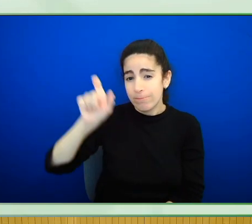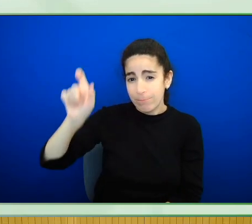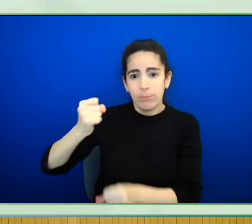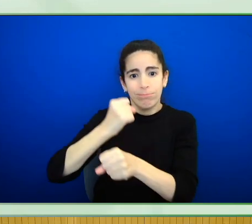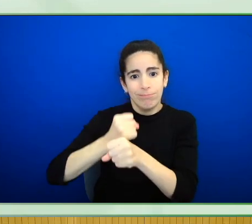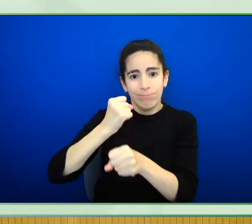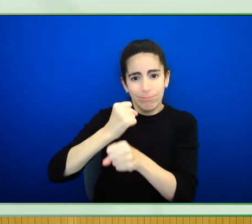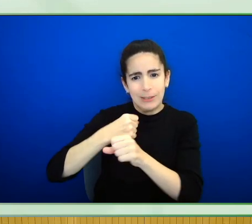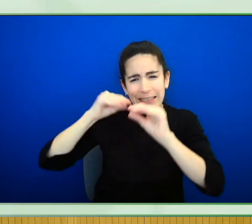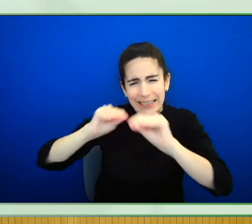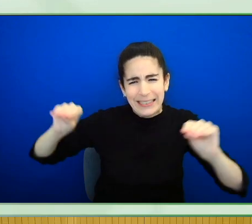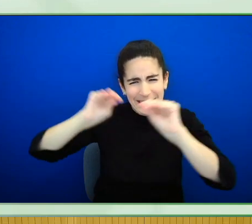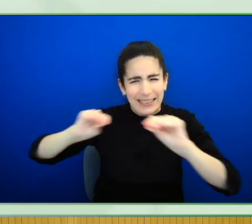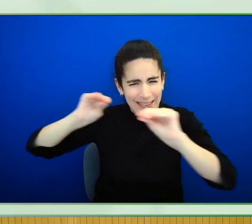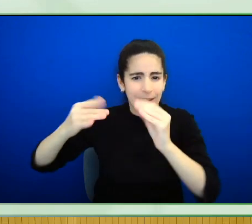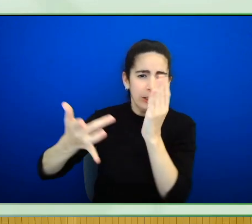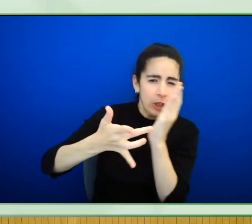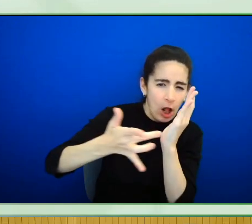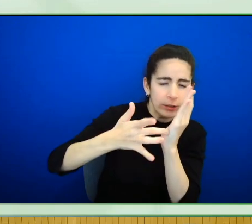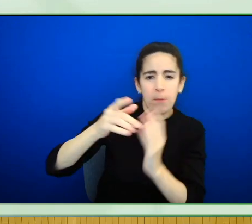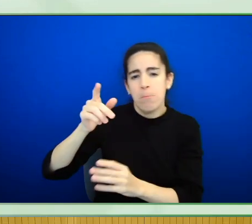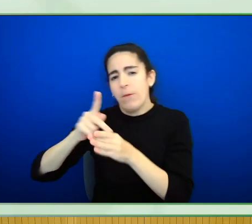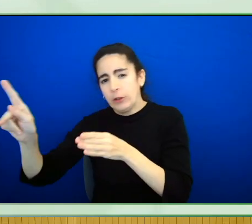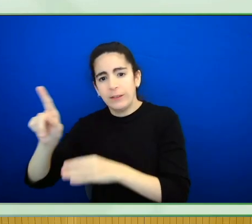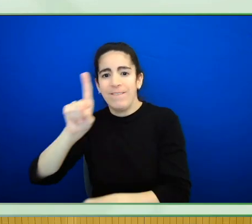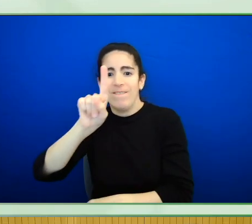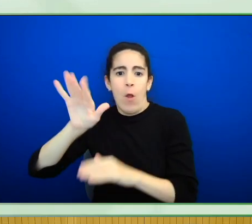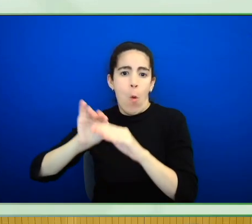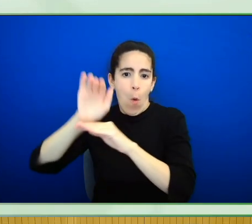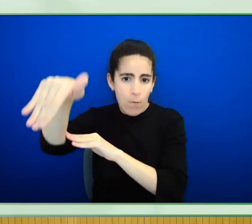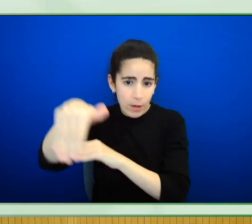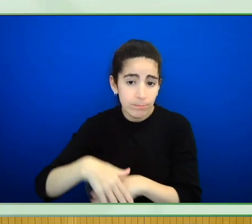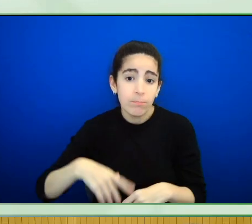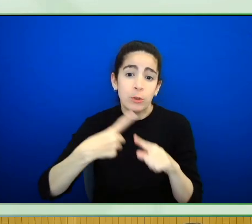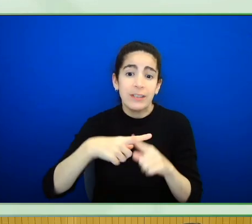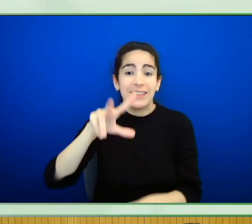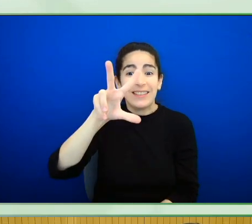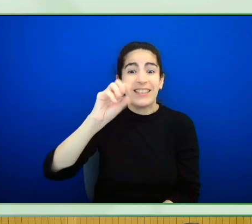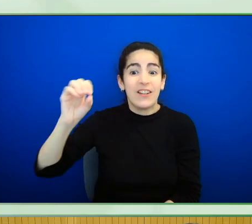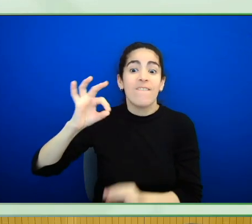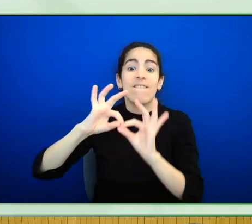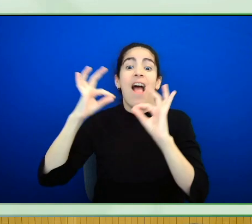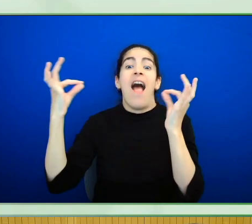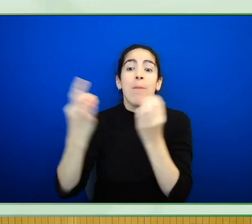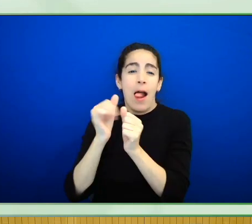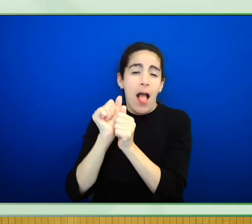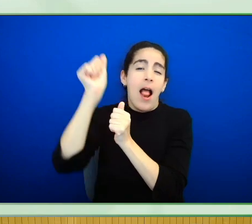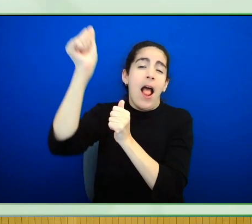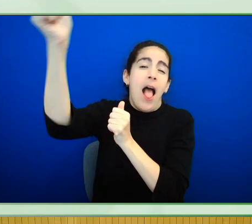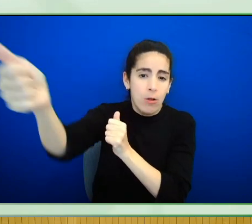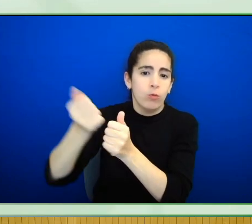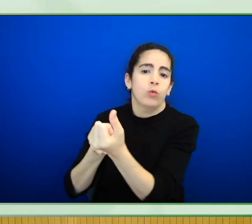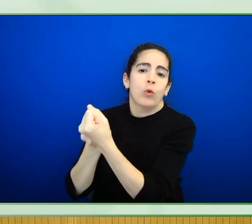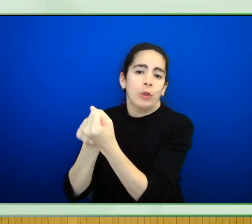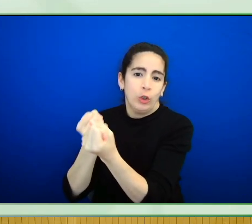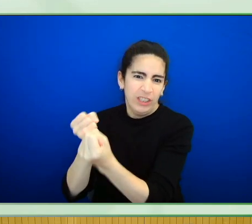and we supported more than 300 families with remote support delivered. But actually, this is not